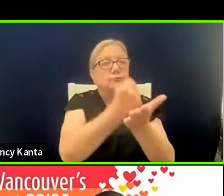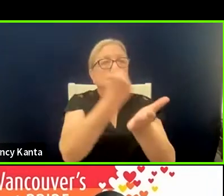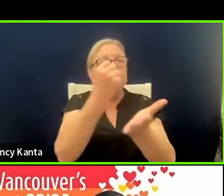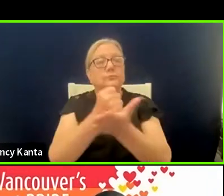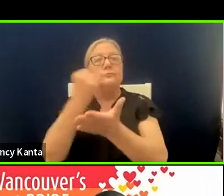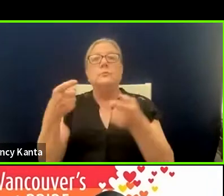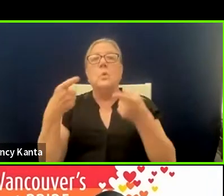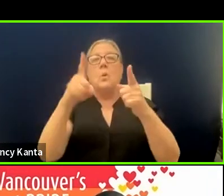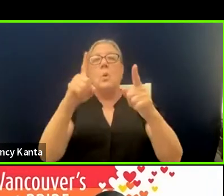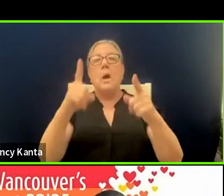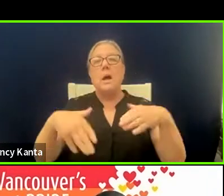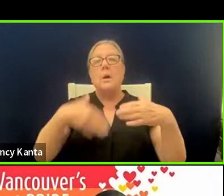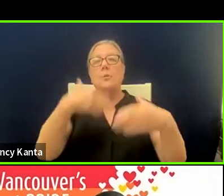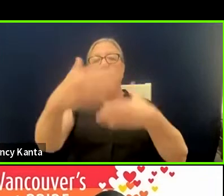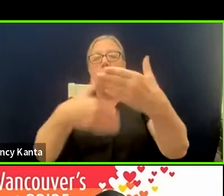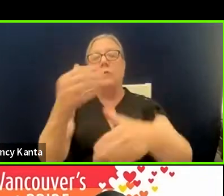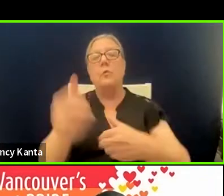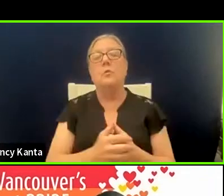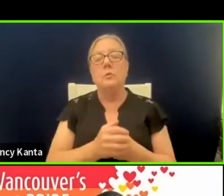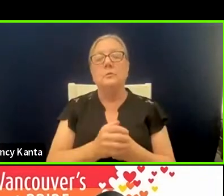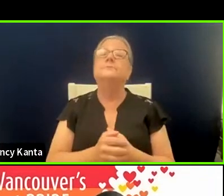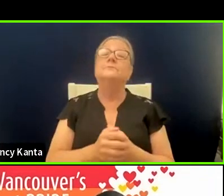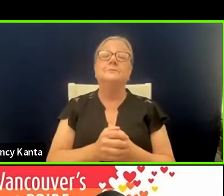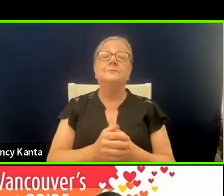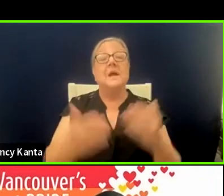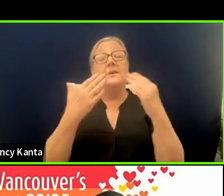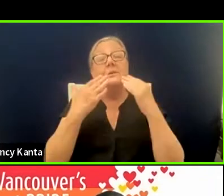you all for leaning in with us.